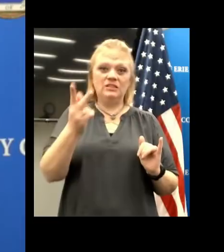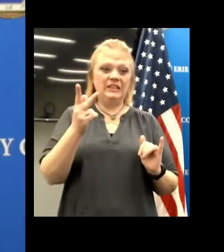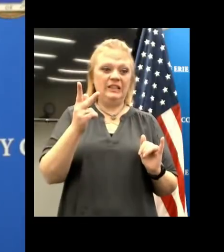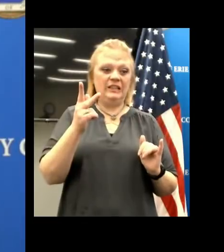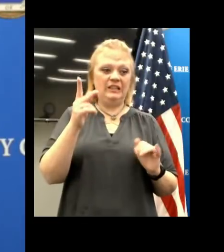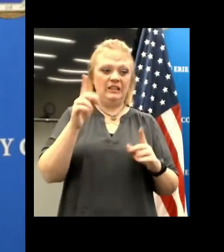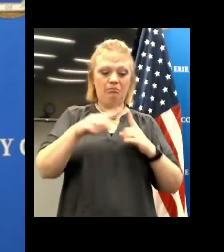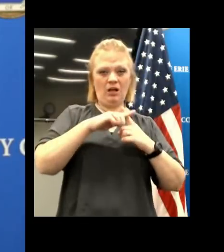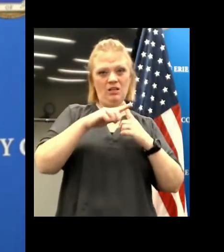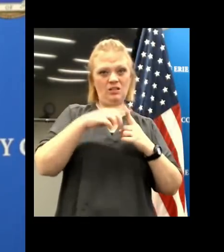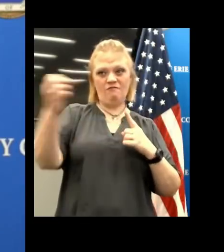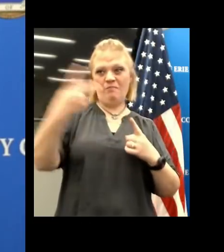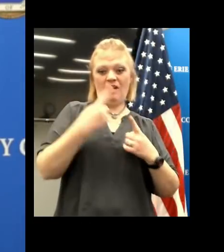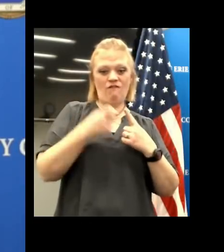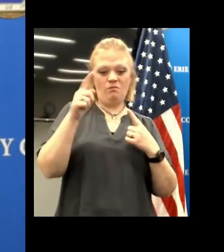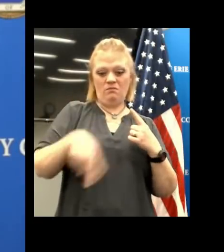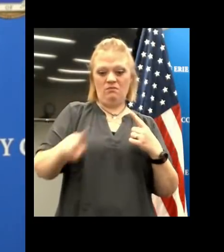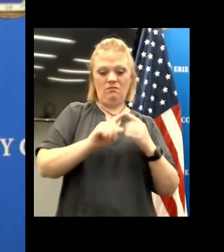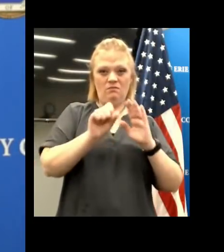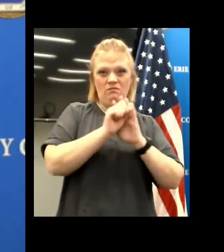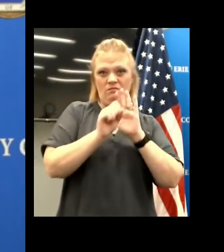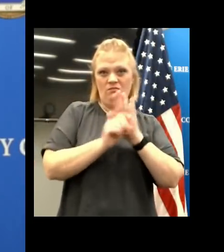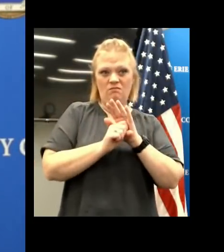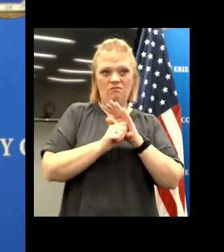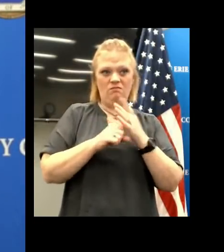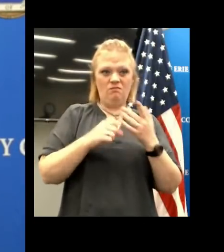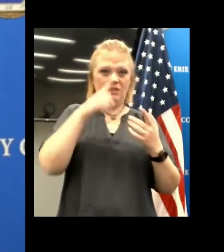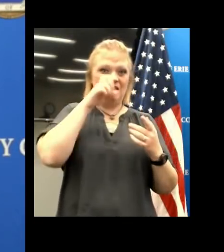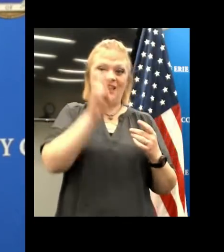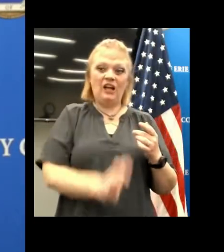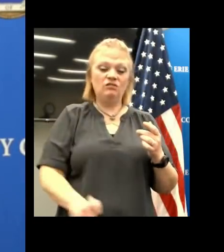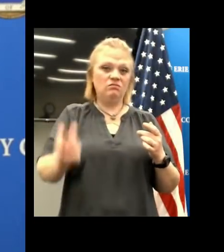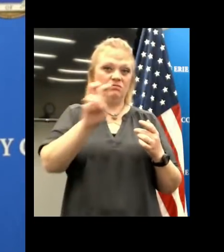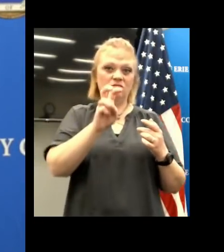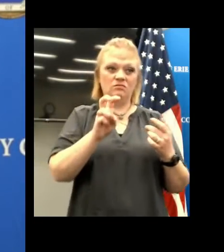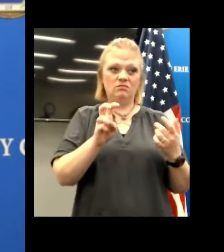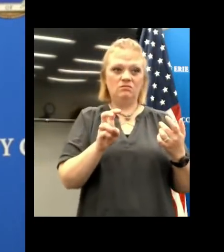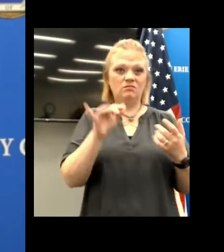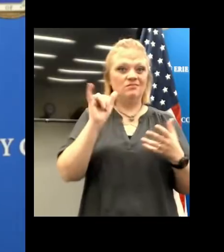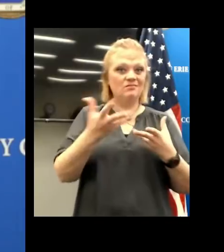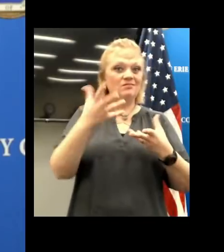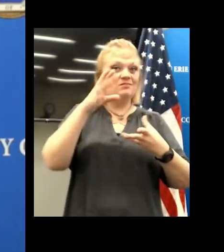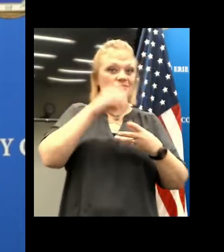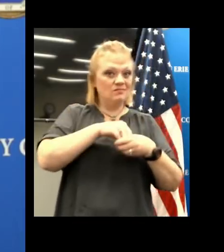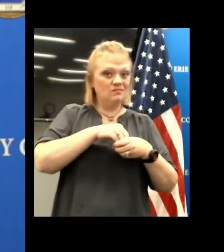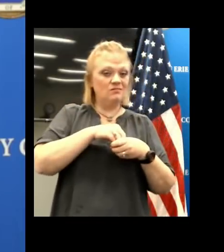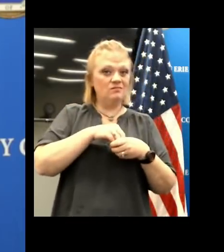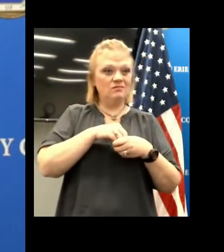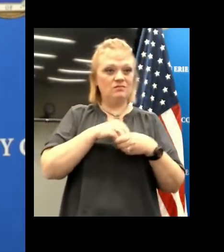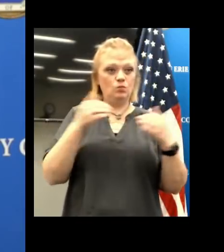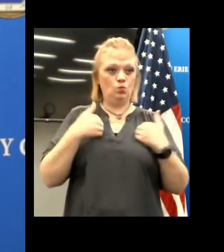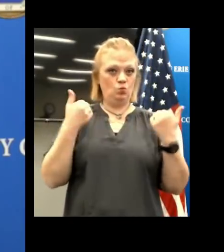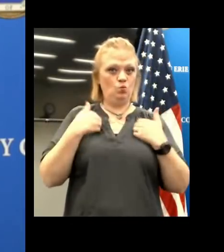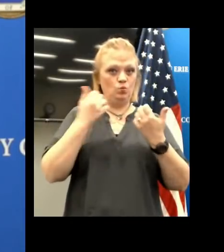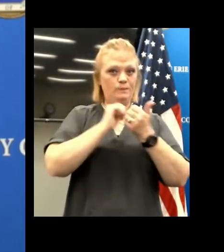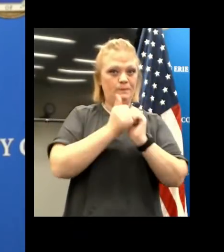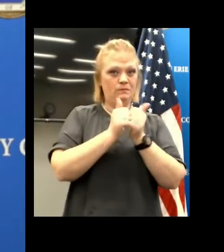return from those states, people turning positive after return from those states, and that is including youth